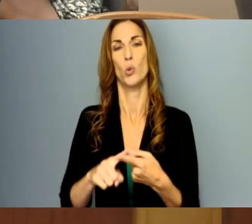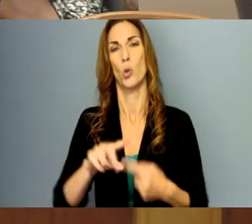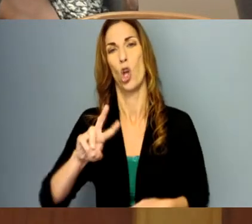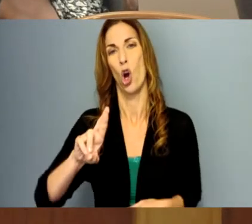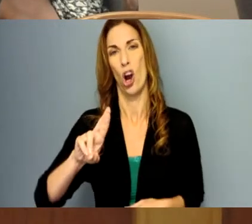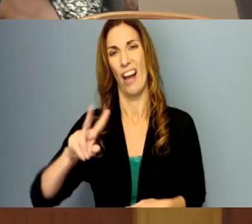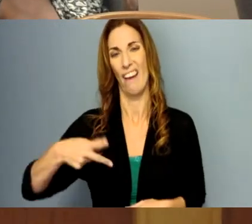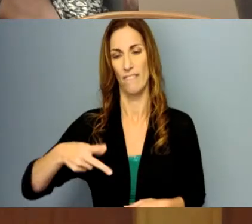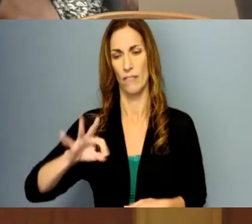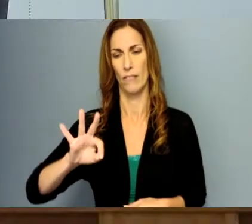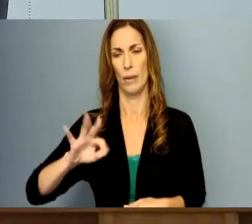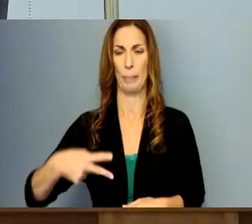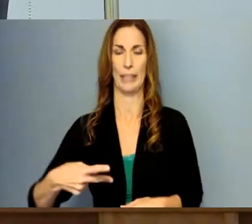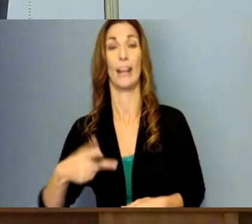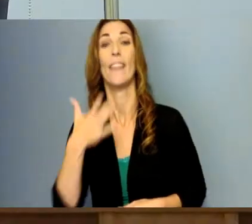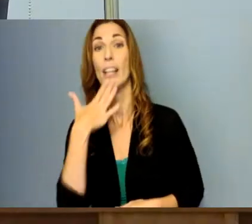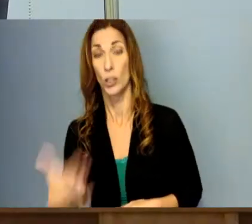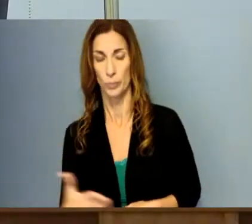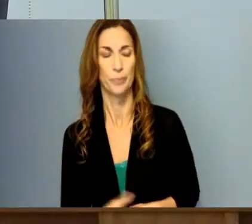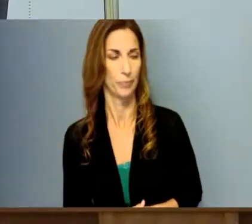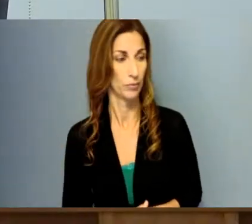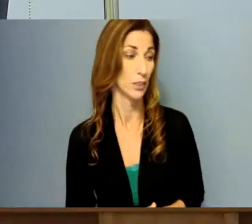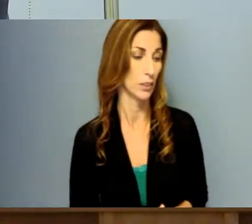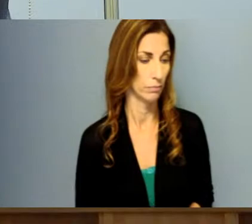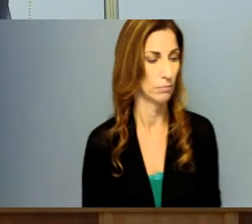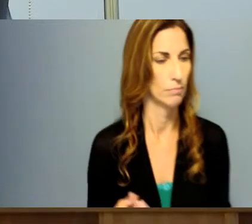All right, thank you.